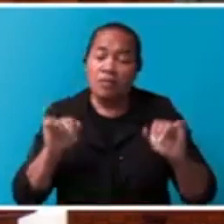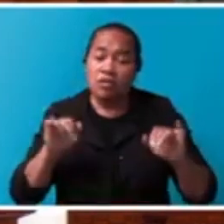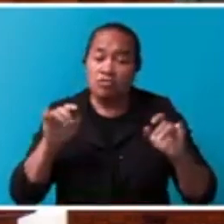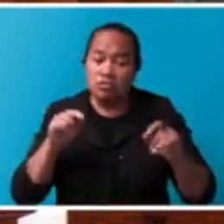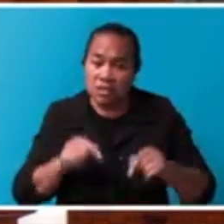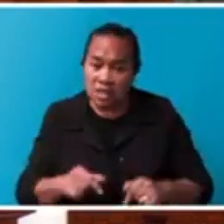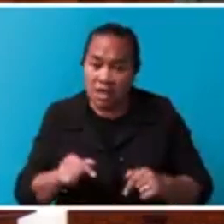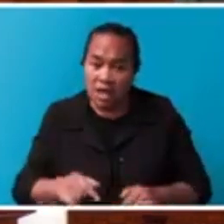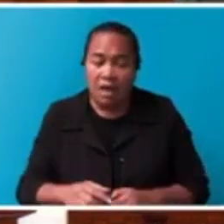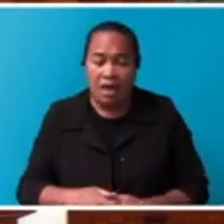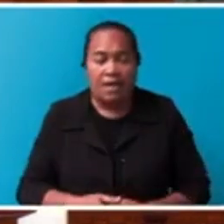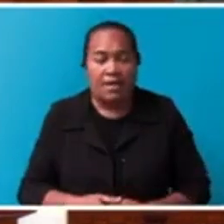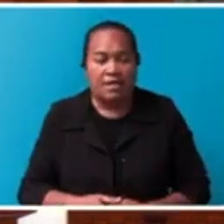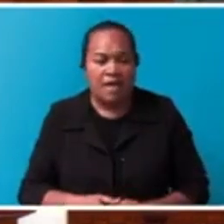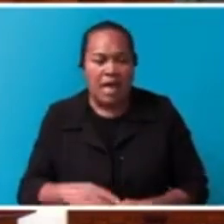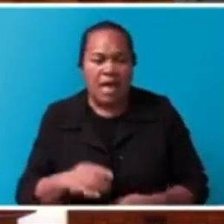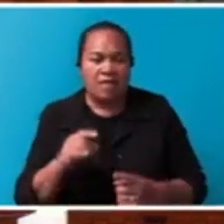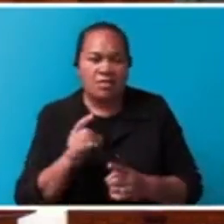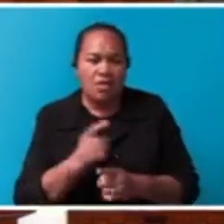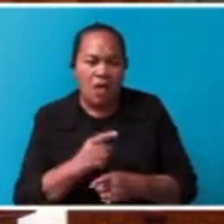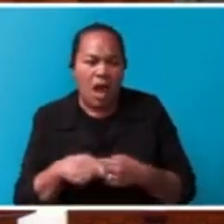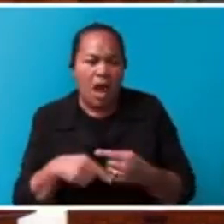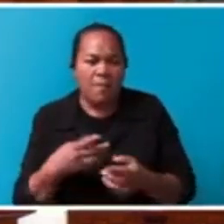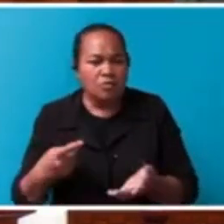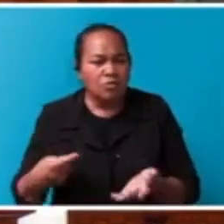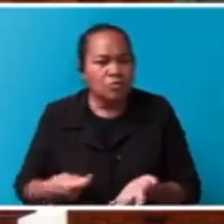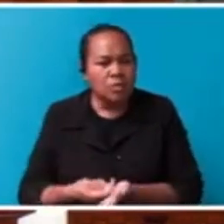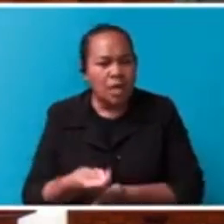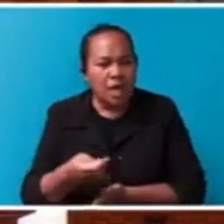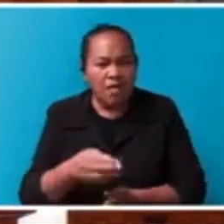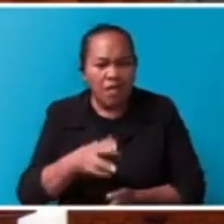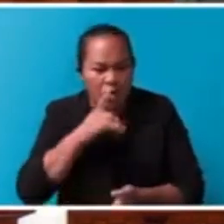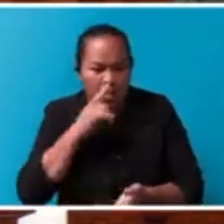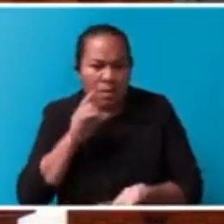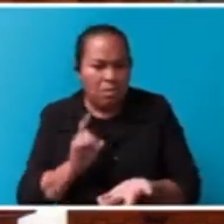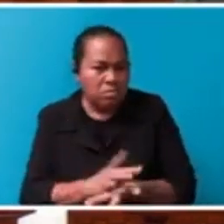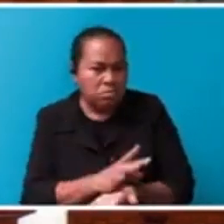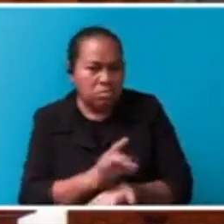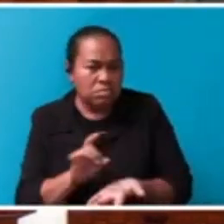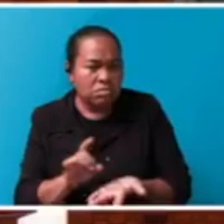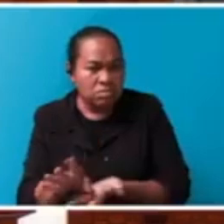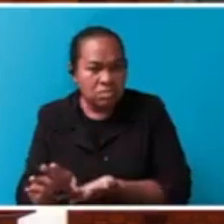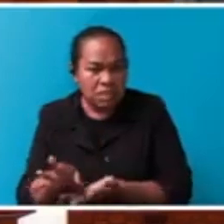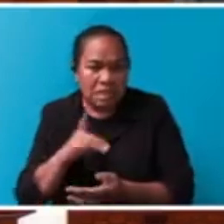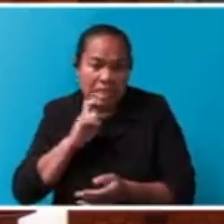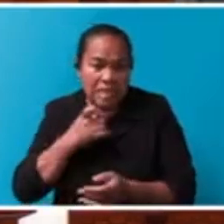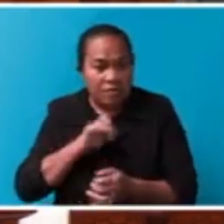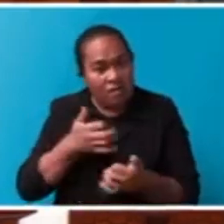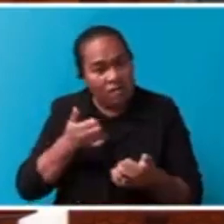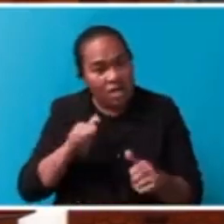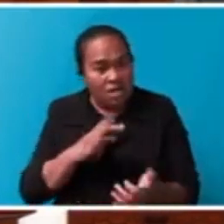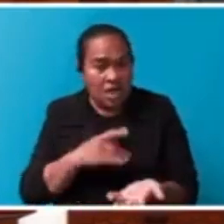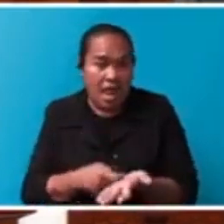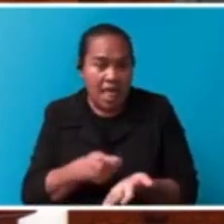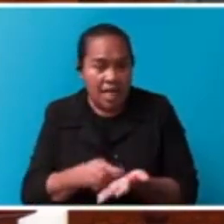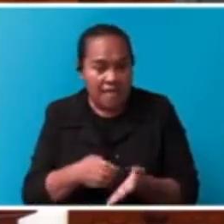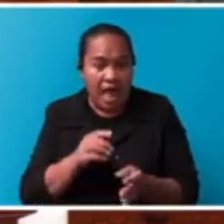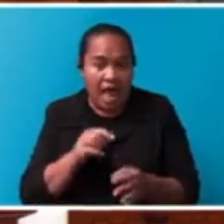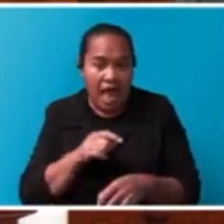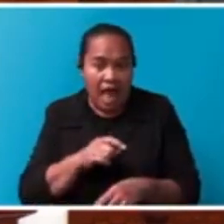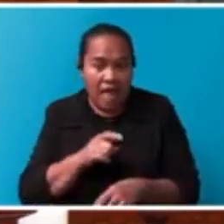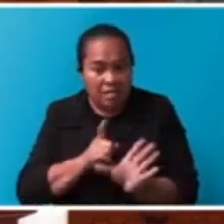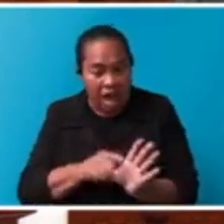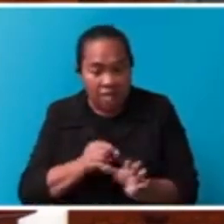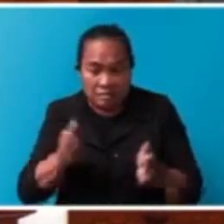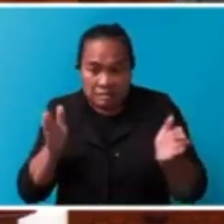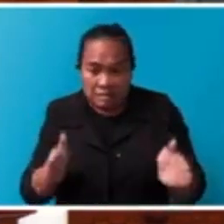House on the compensation and evictions at the end of their leases. I would